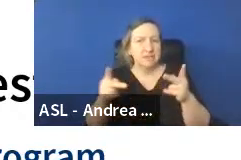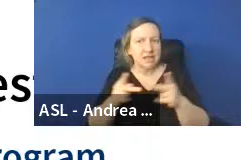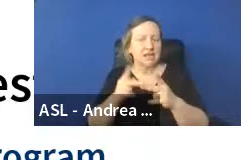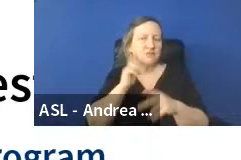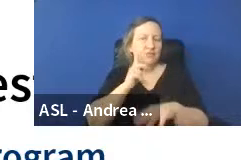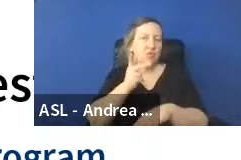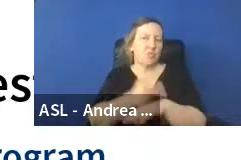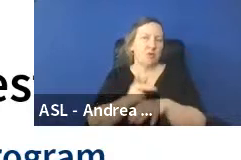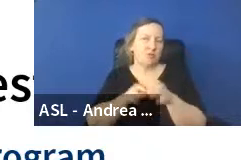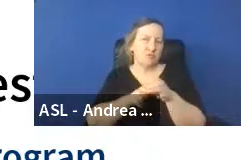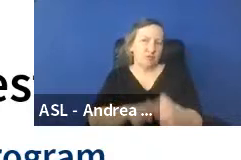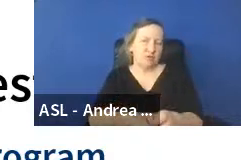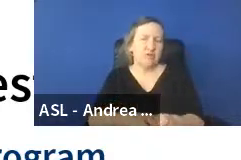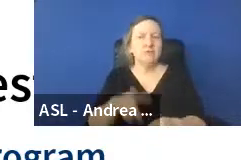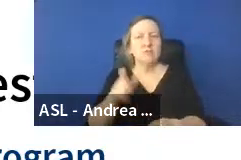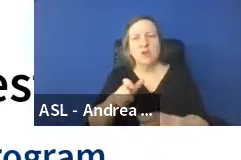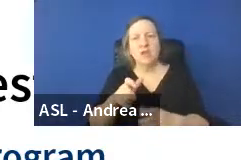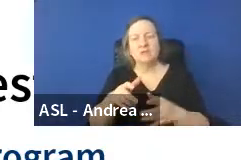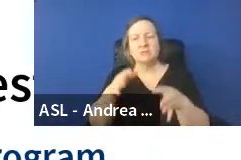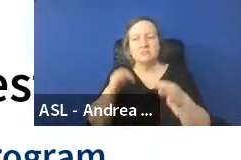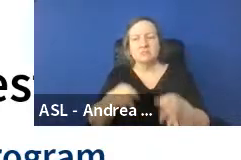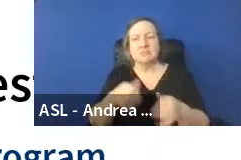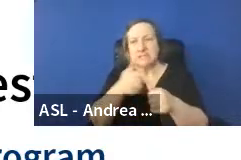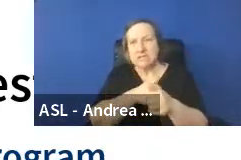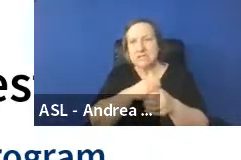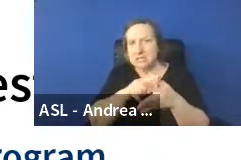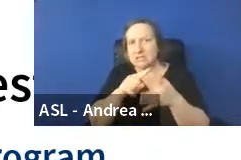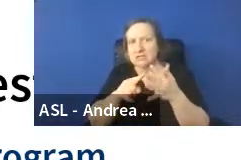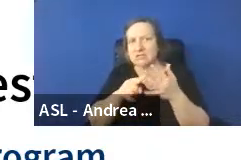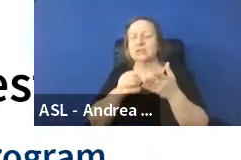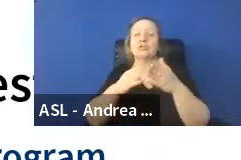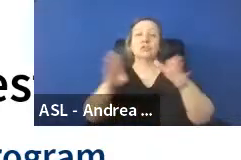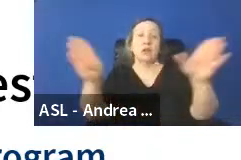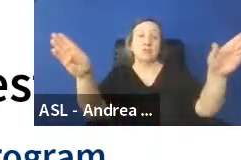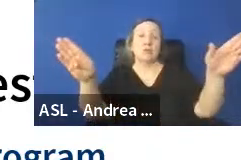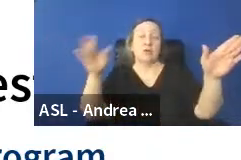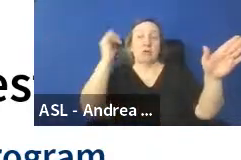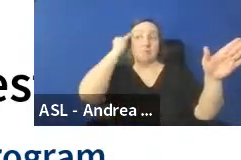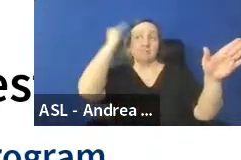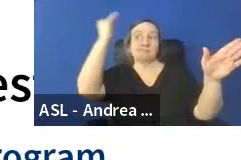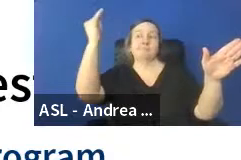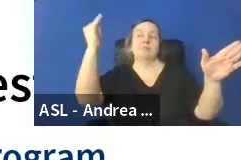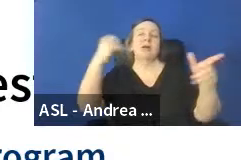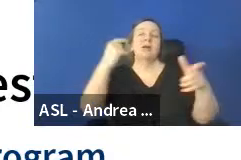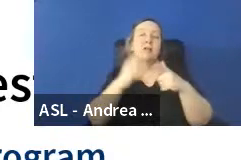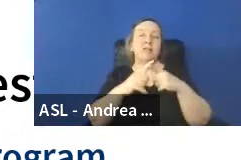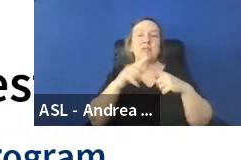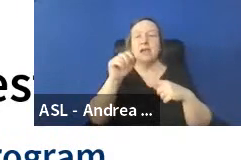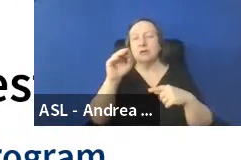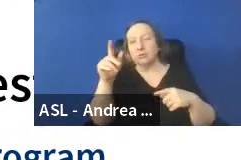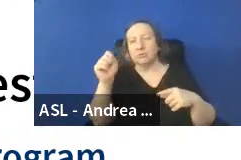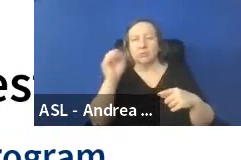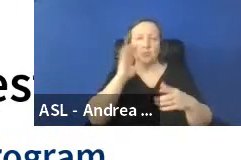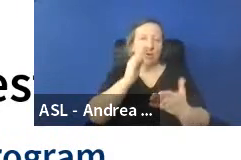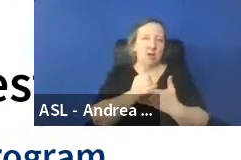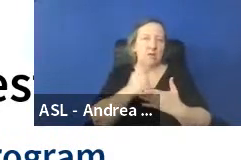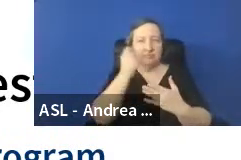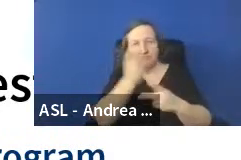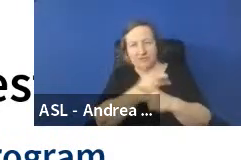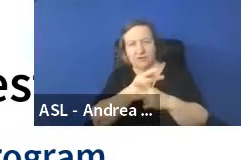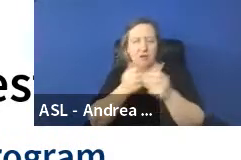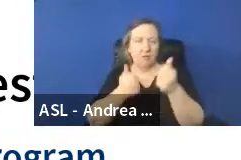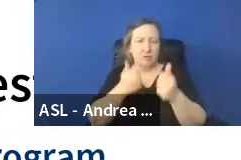need to define each of these pieces at a very high level in order for us to use tools to understand how they